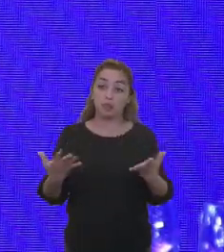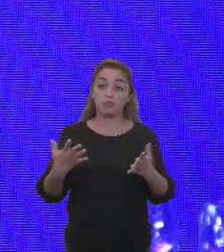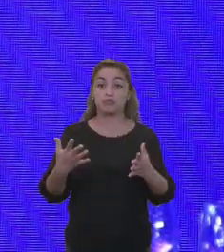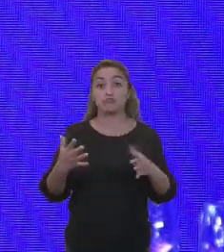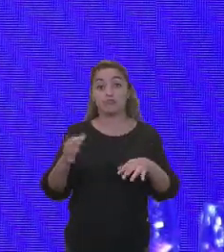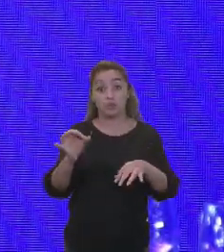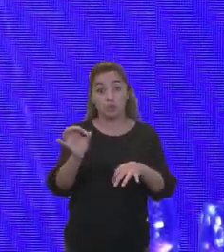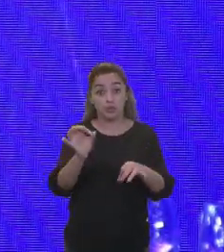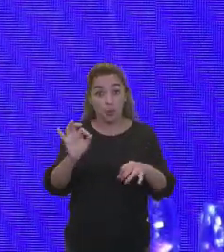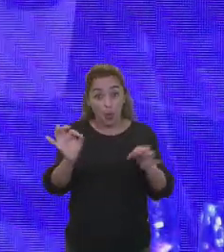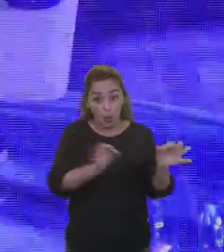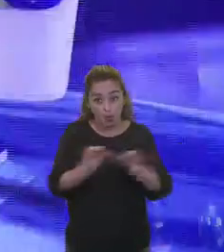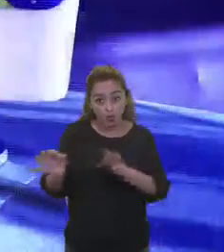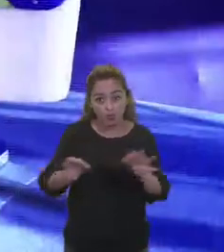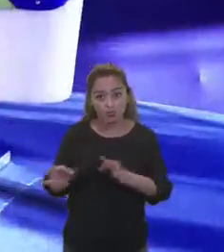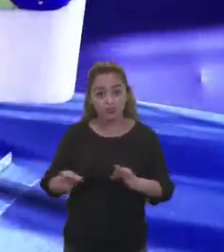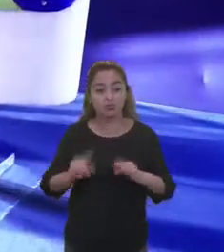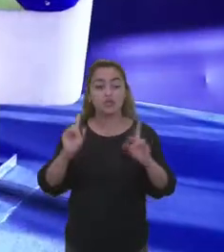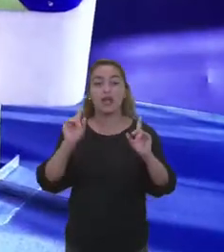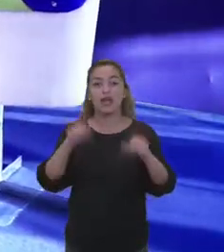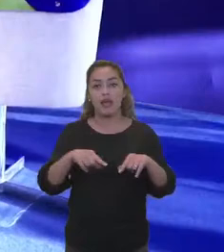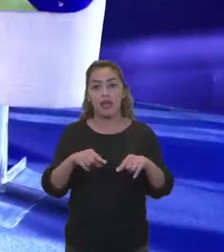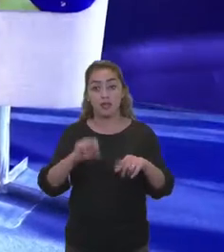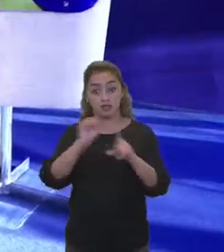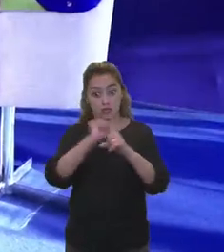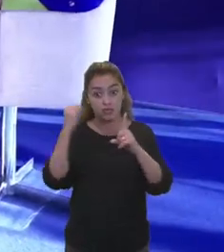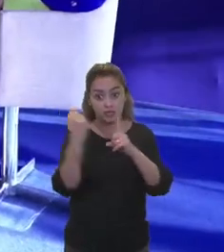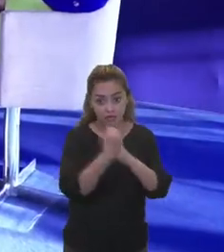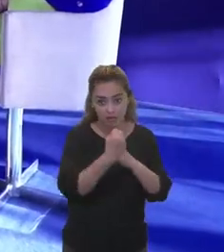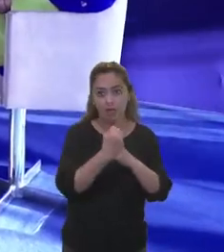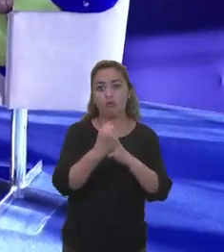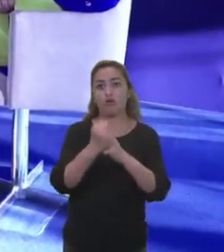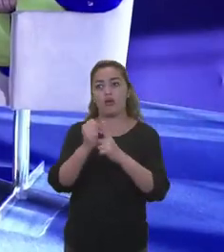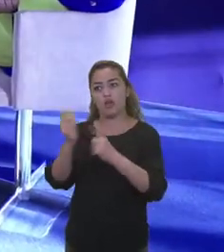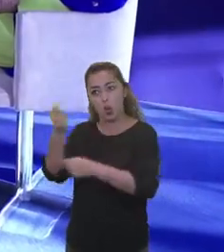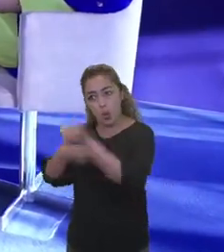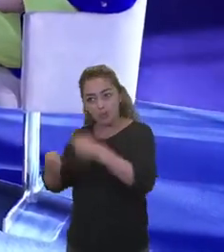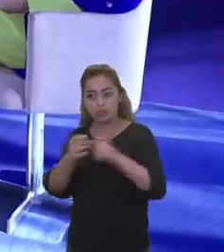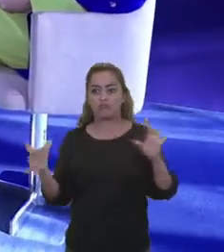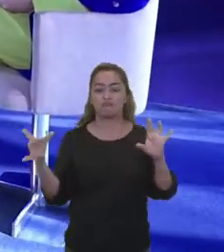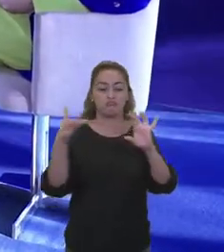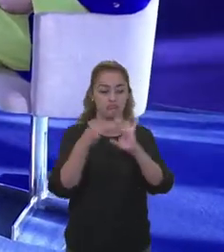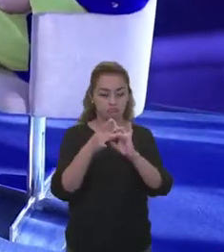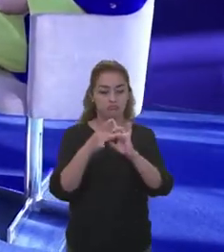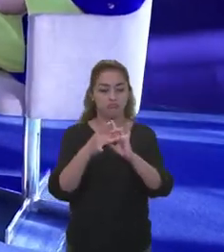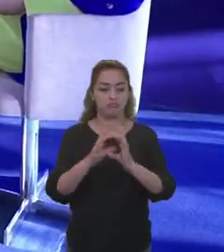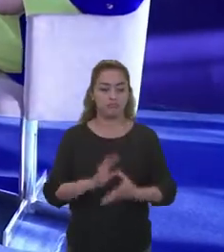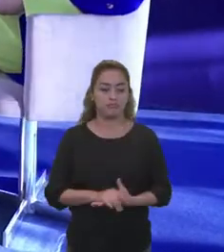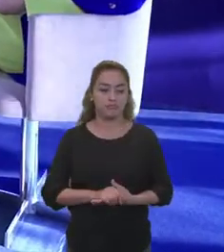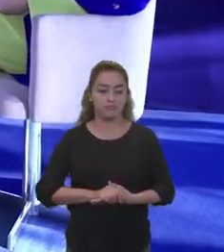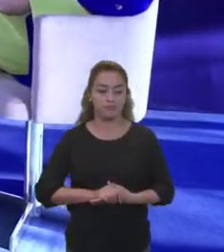is to make this a social project, but with trade objectives, so to speak.